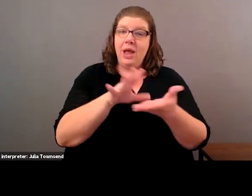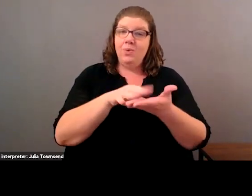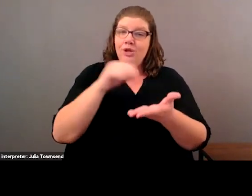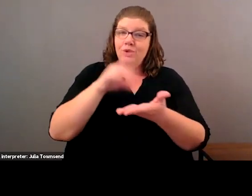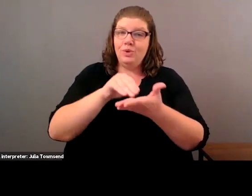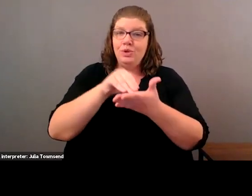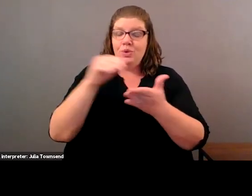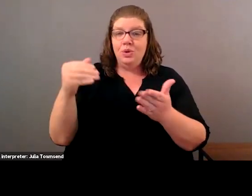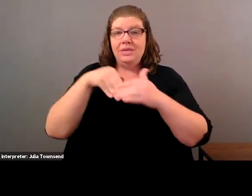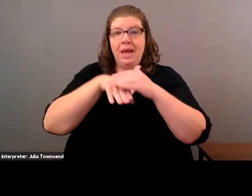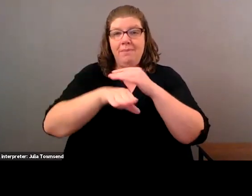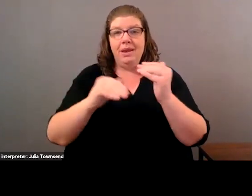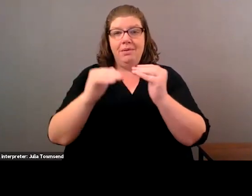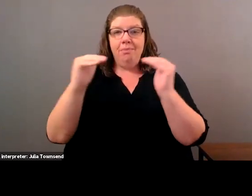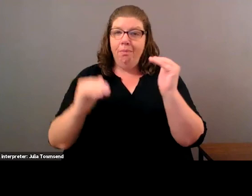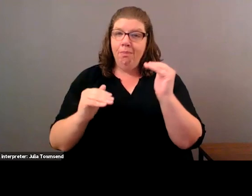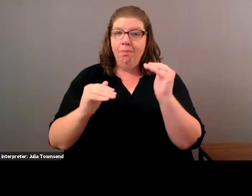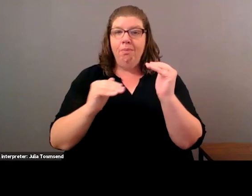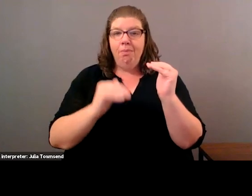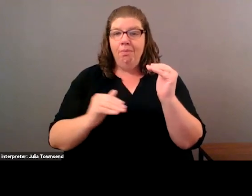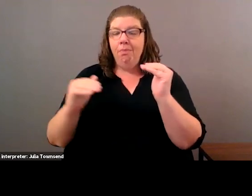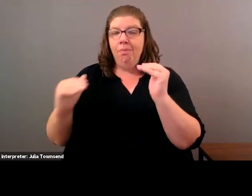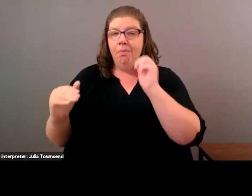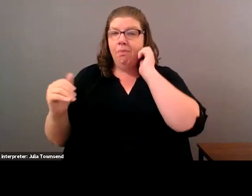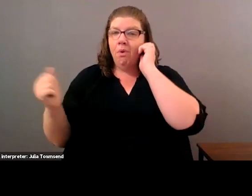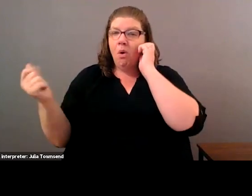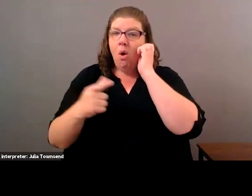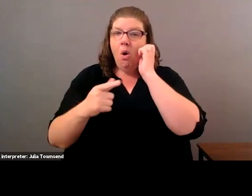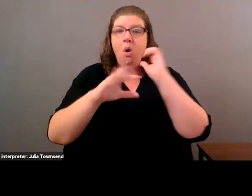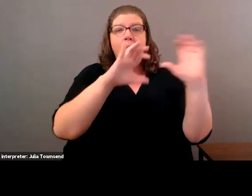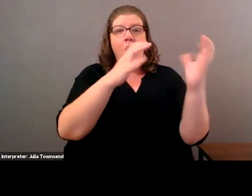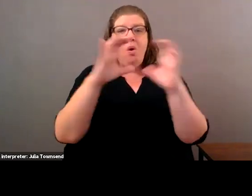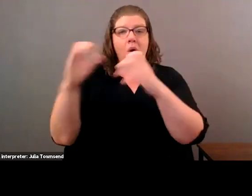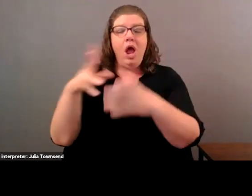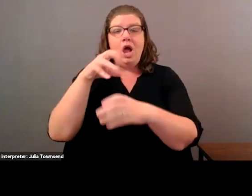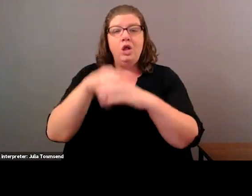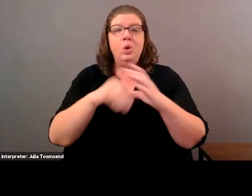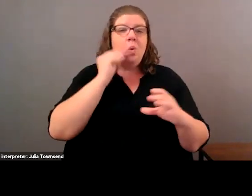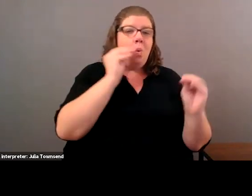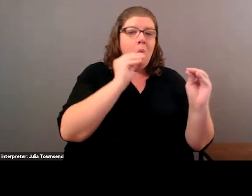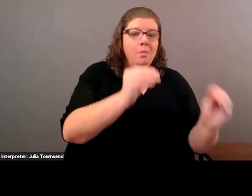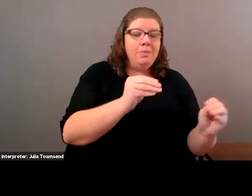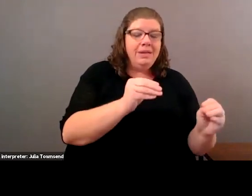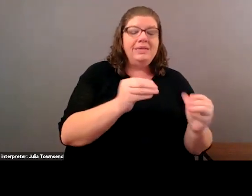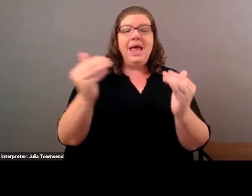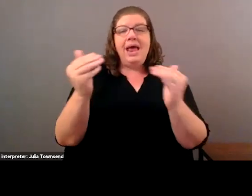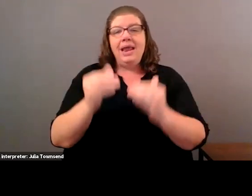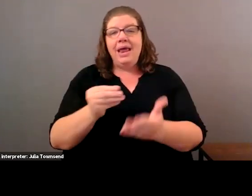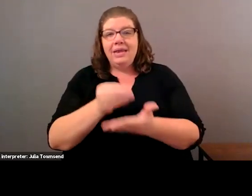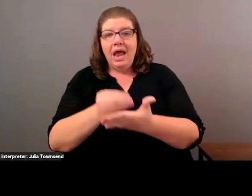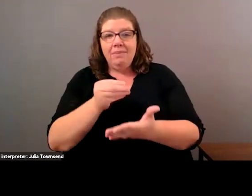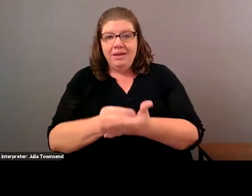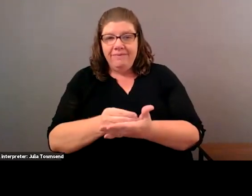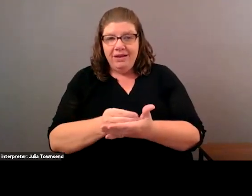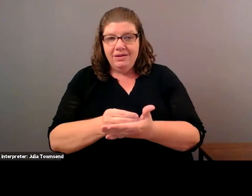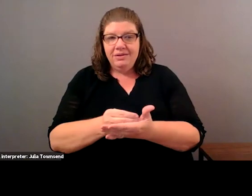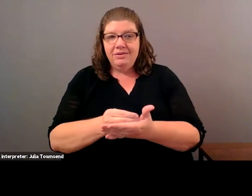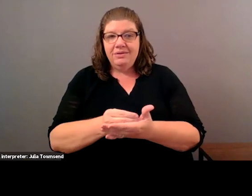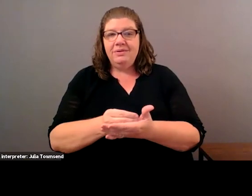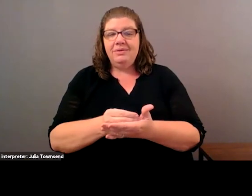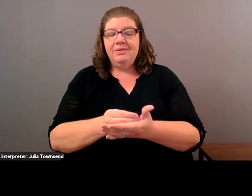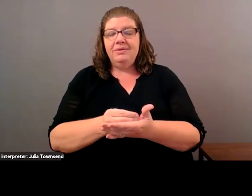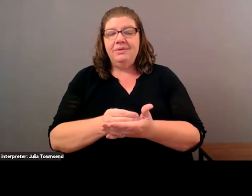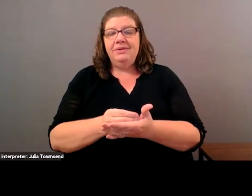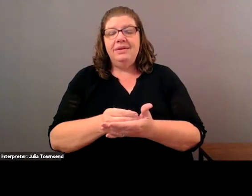below all other cohorts, including homeless youth and economically disadvantaged. It's the chicken and the